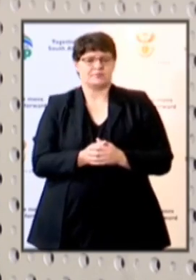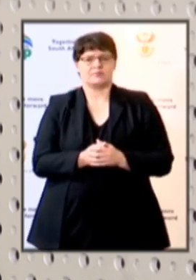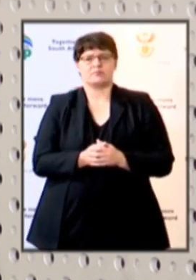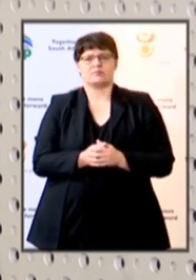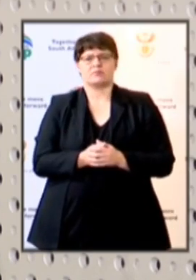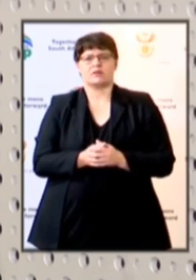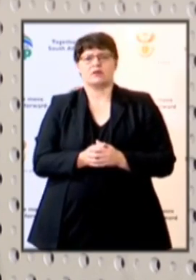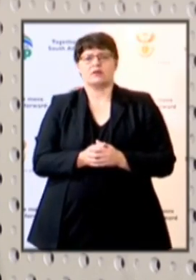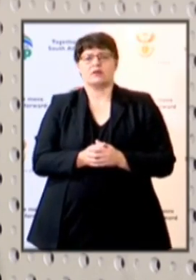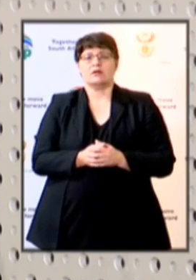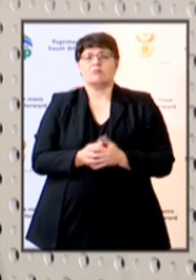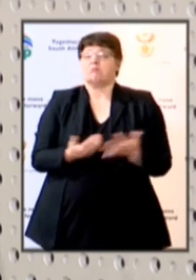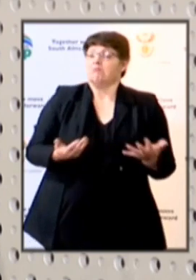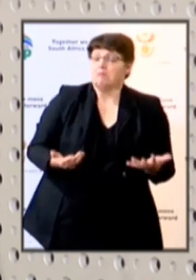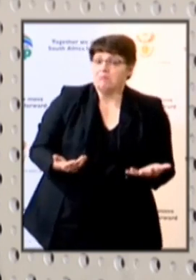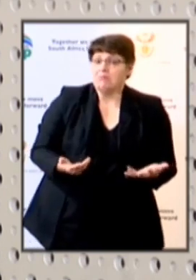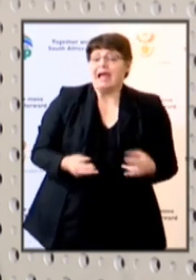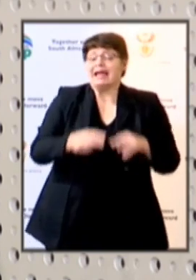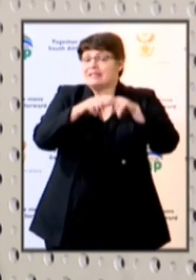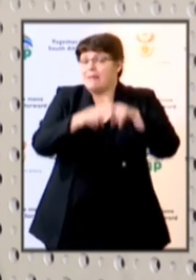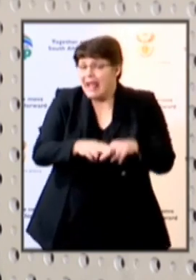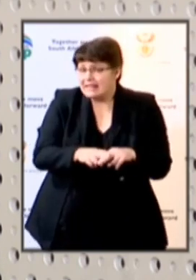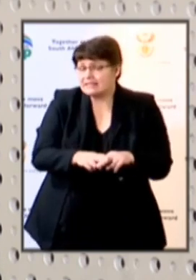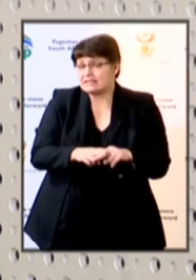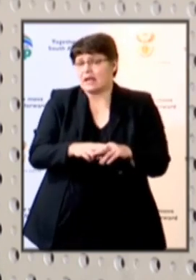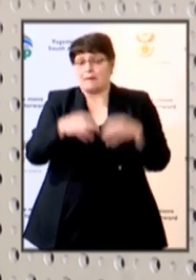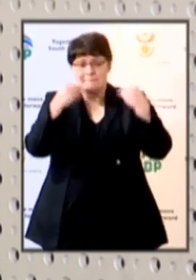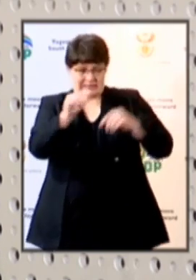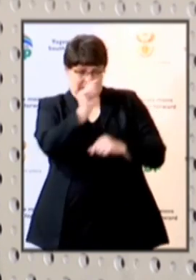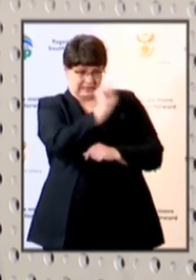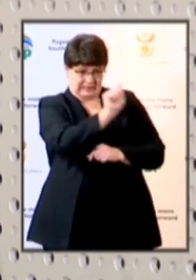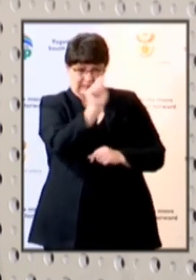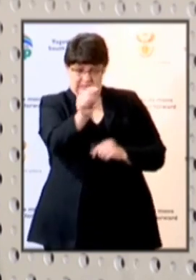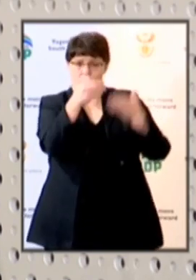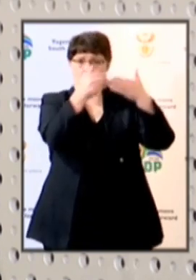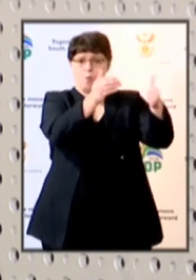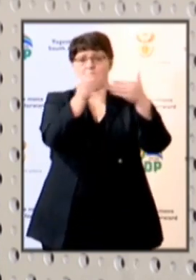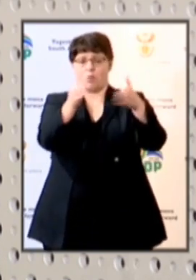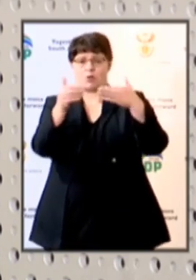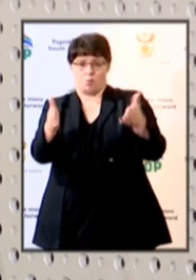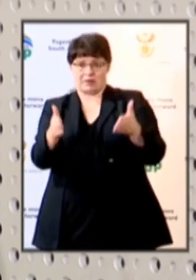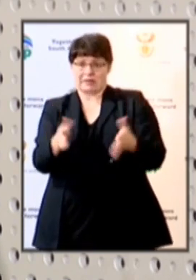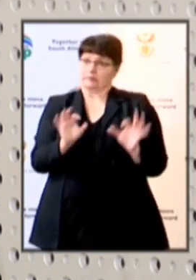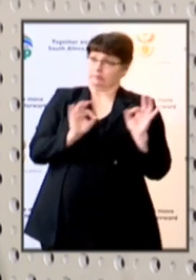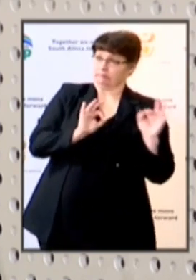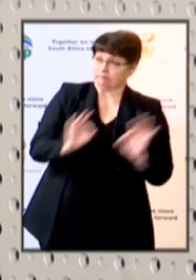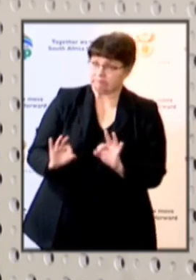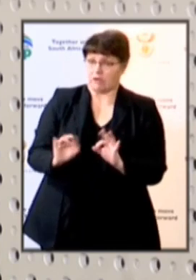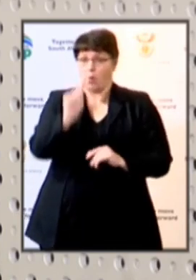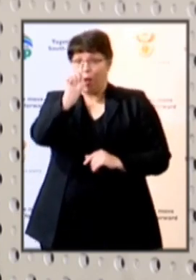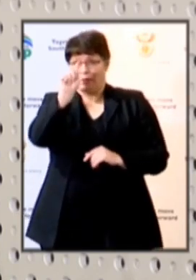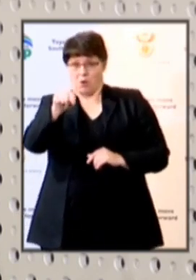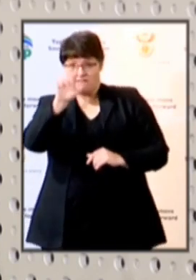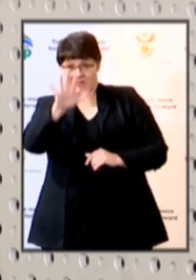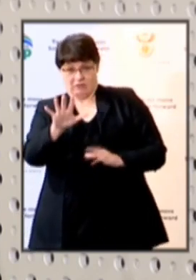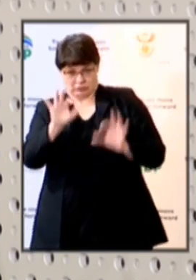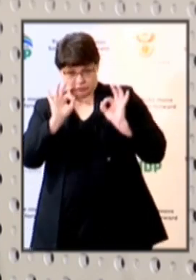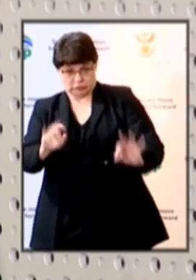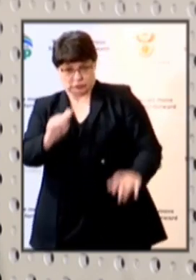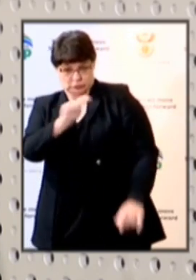exact number, of course, will depend on many factors, on how many firms reopen, on the final arrangements